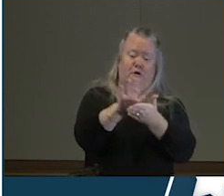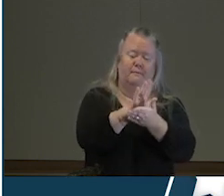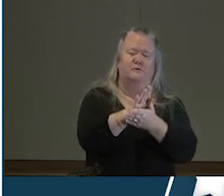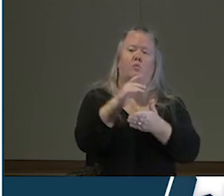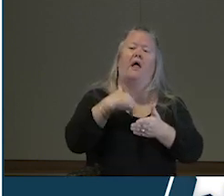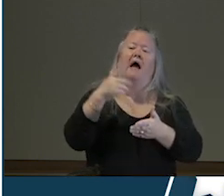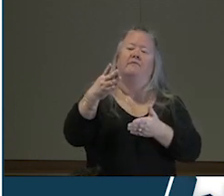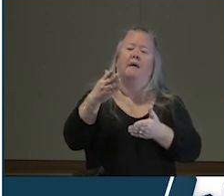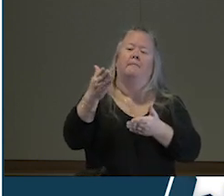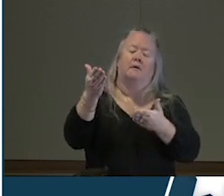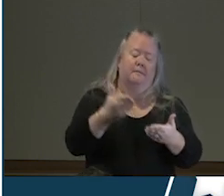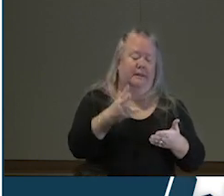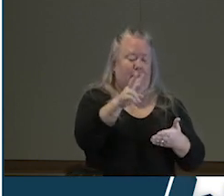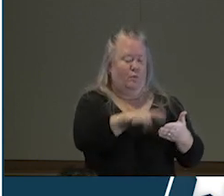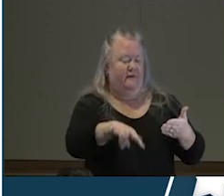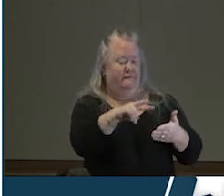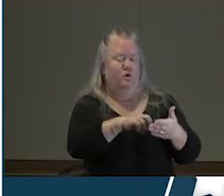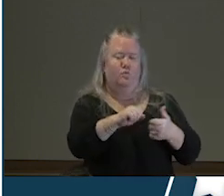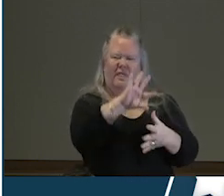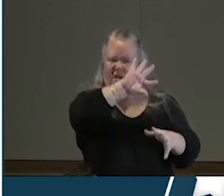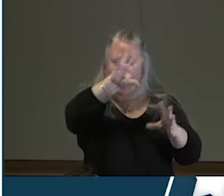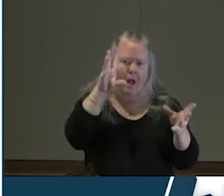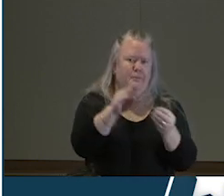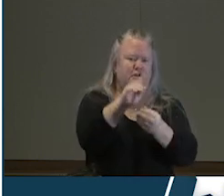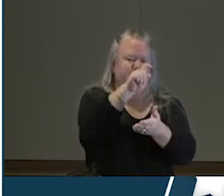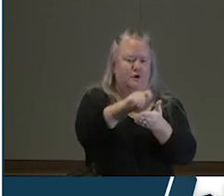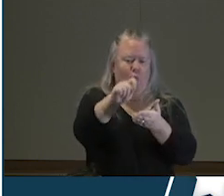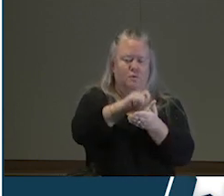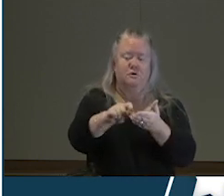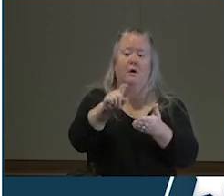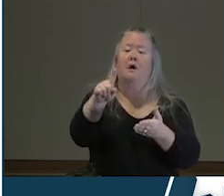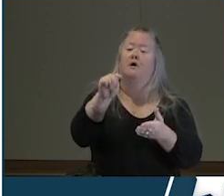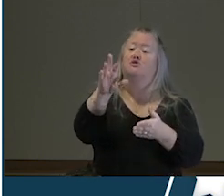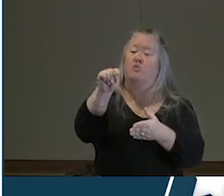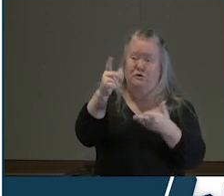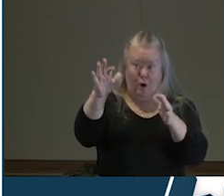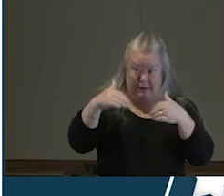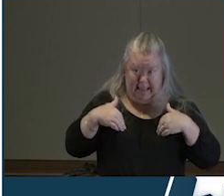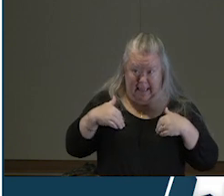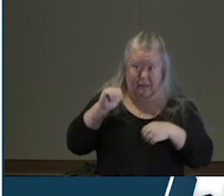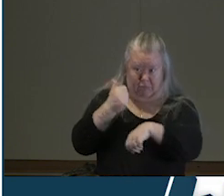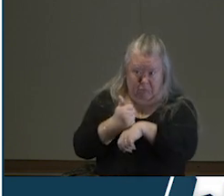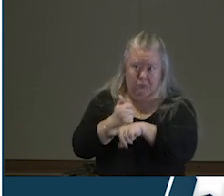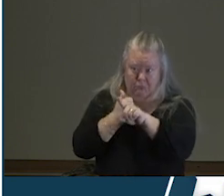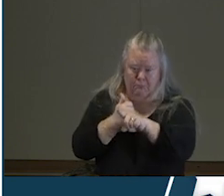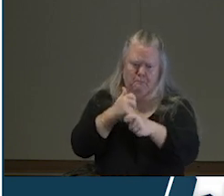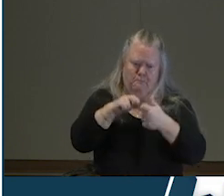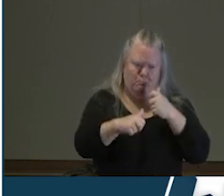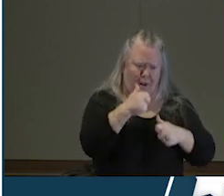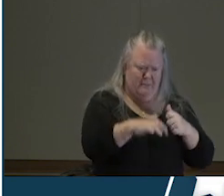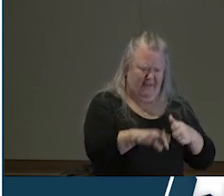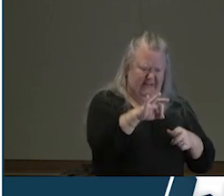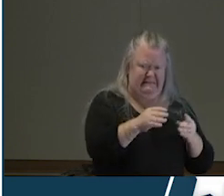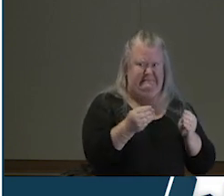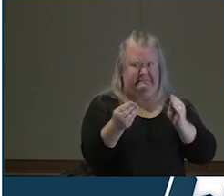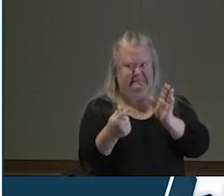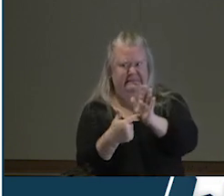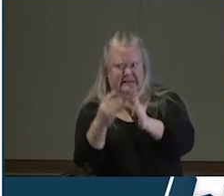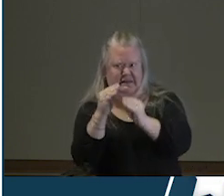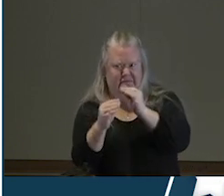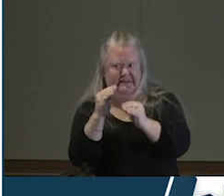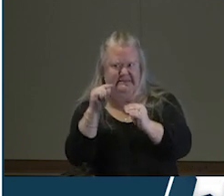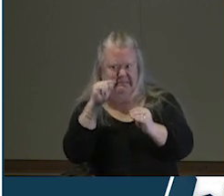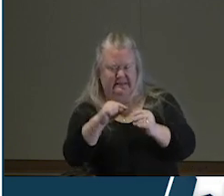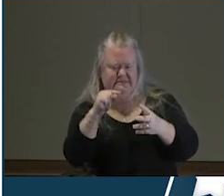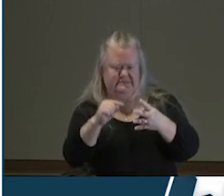them completely reviewed with comprehensive notes of like, listen, here's the trust you already had, and here's some of the issues we found in it that needs to be